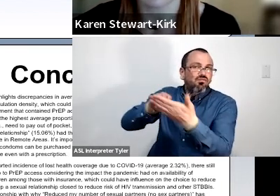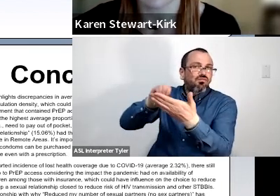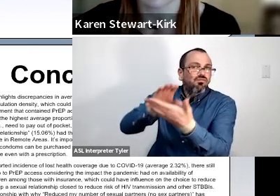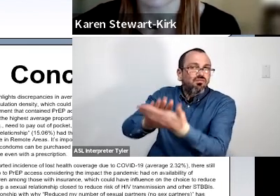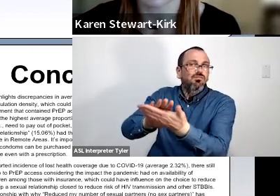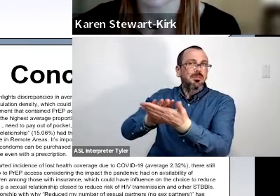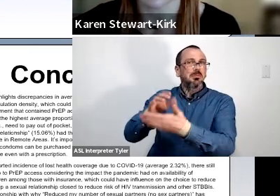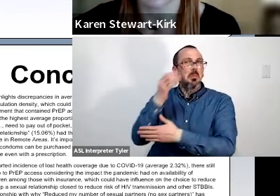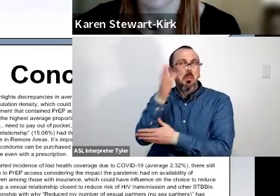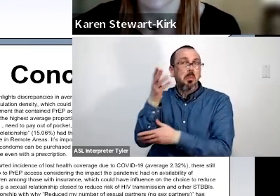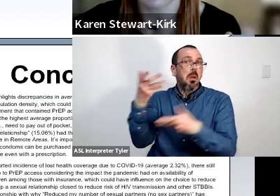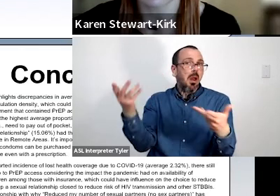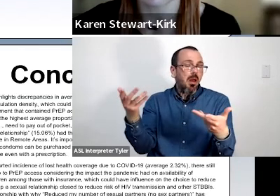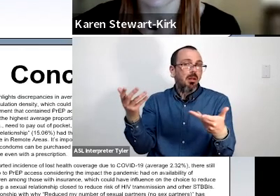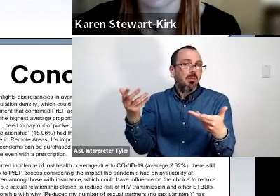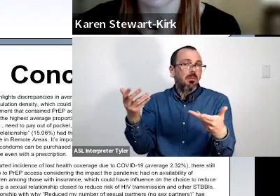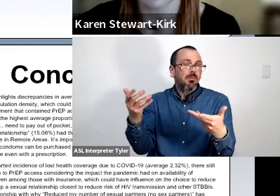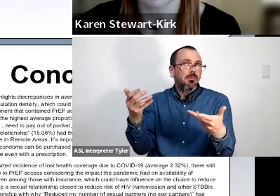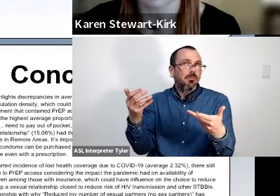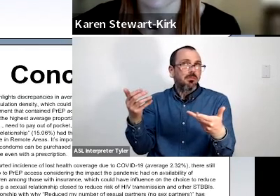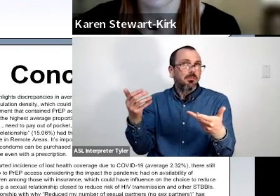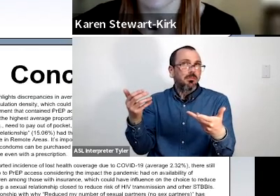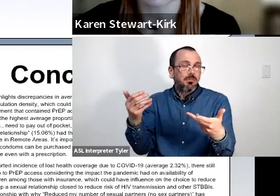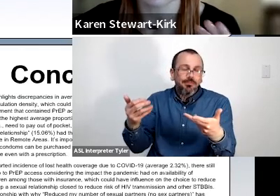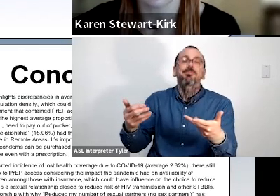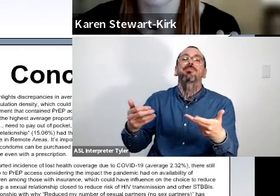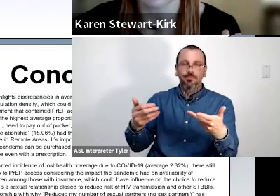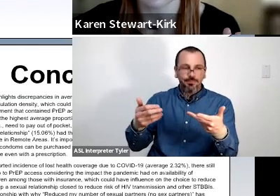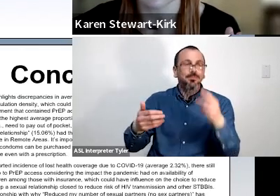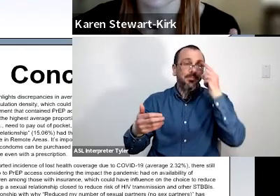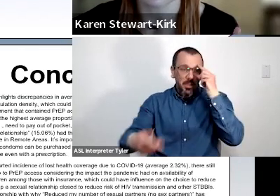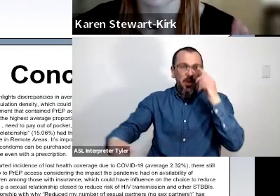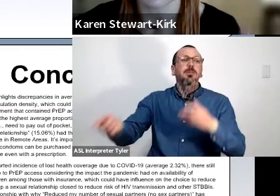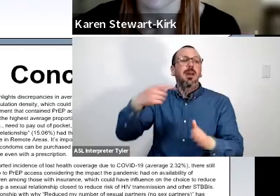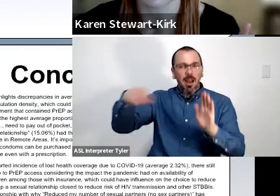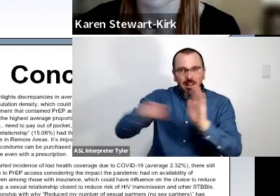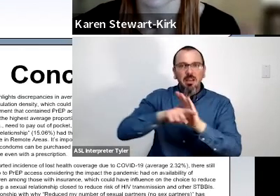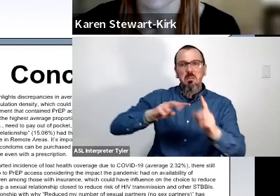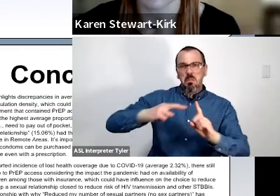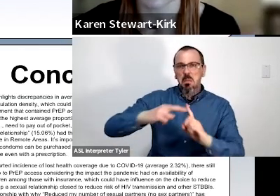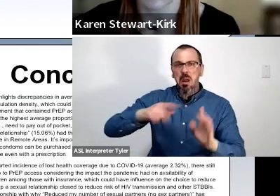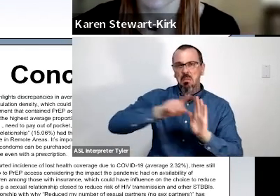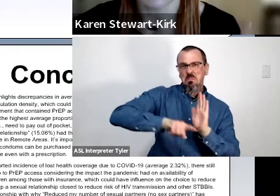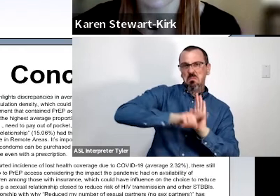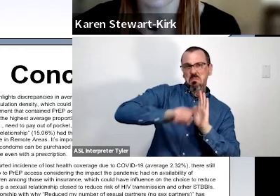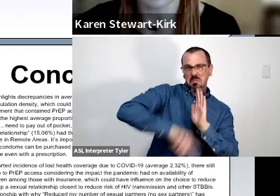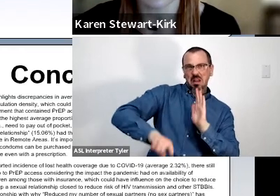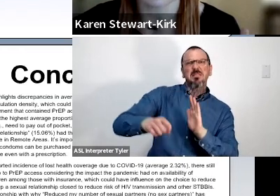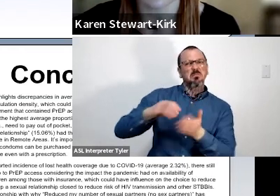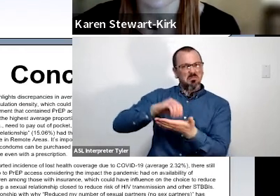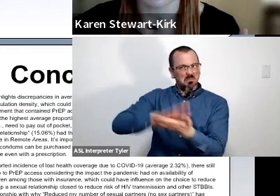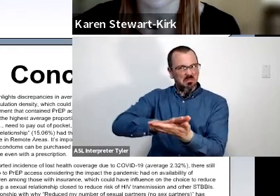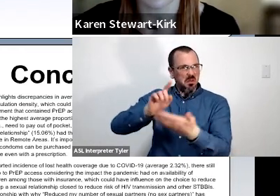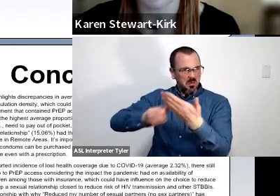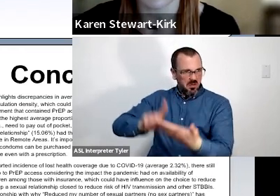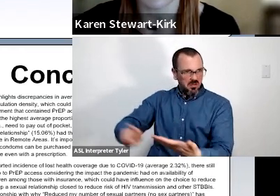within medical and social communities, causing further harm to those that already have little reason to trust those who are responsible for their care. Those living in